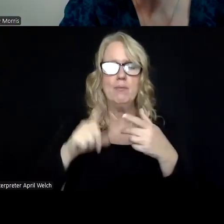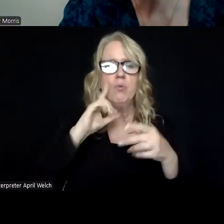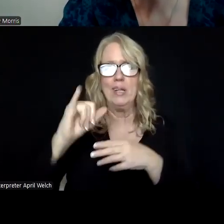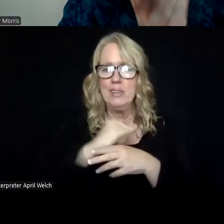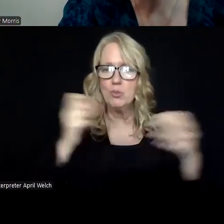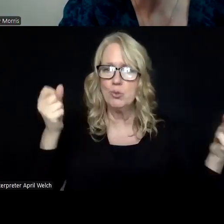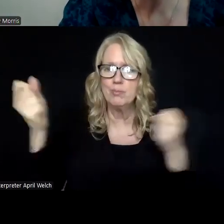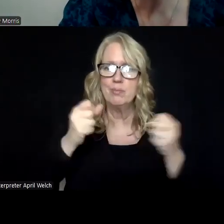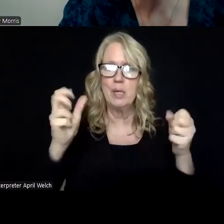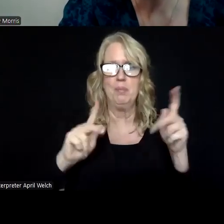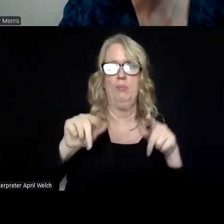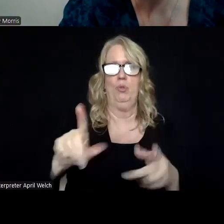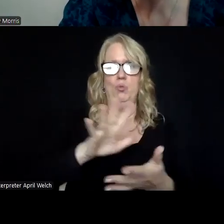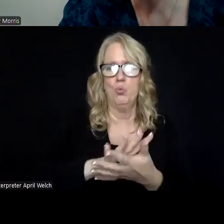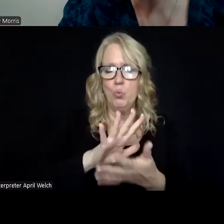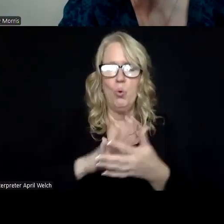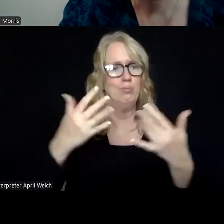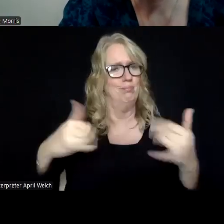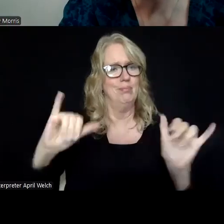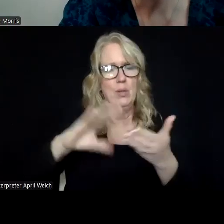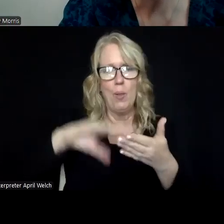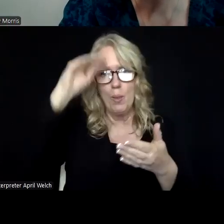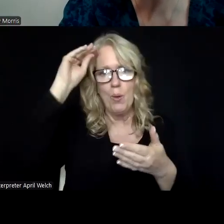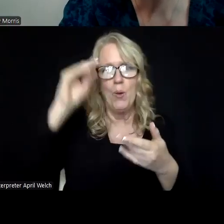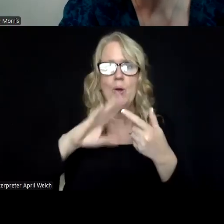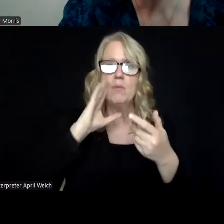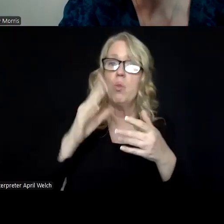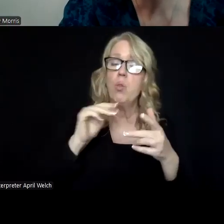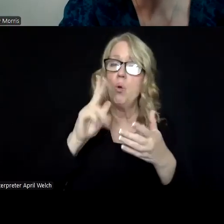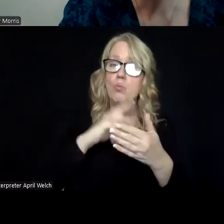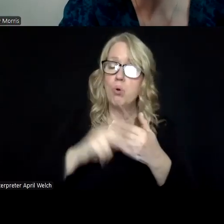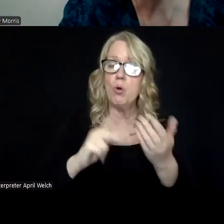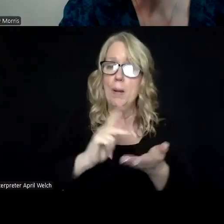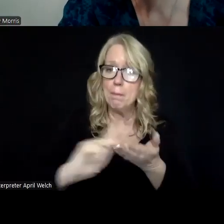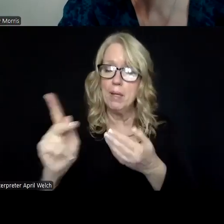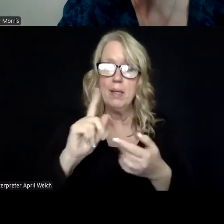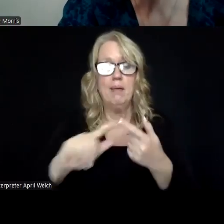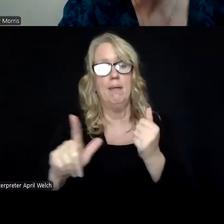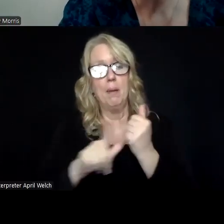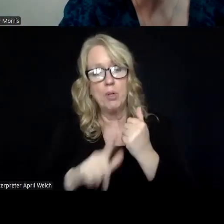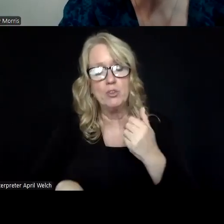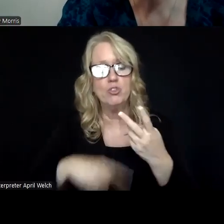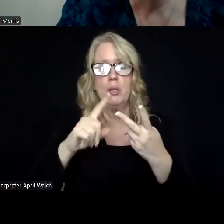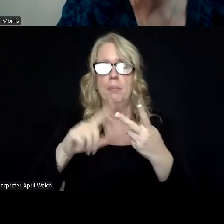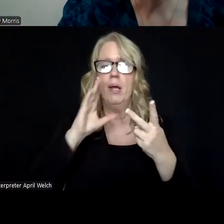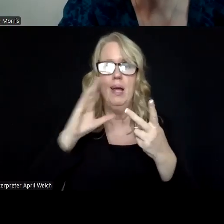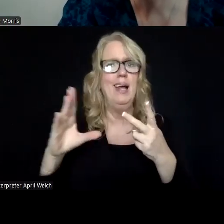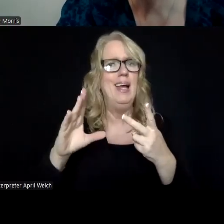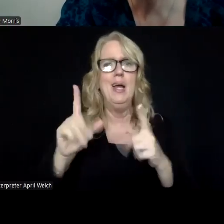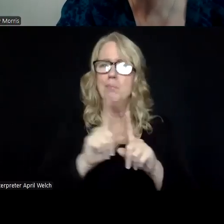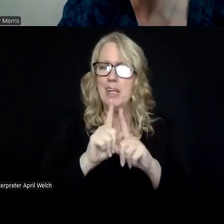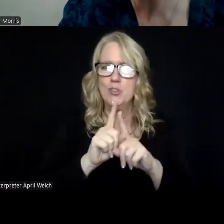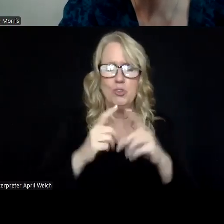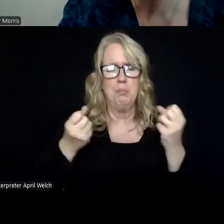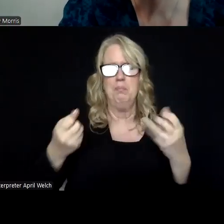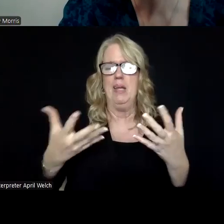who are still in school and still learning, but make those paid programs, apprenticeships, mentors. We lose so many people early